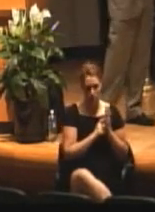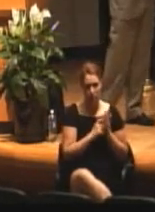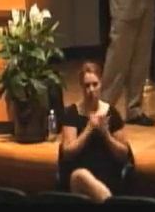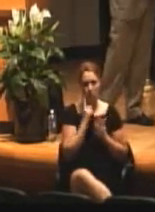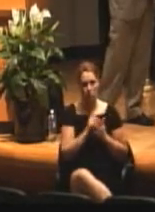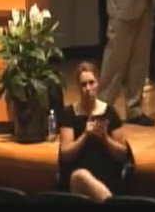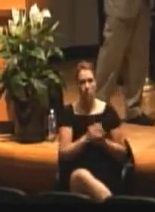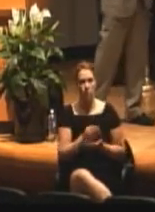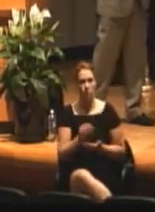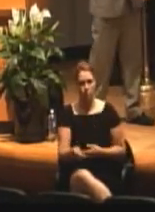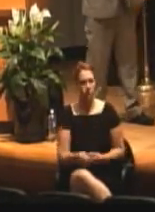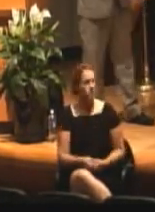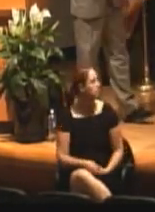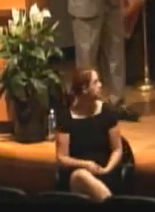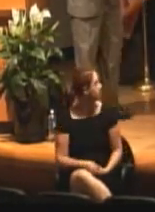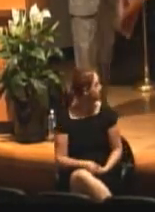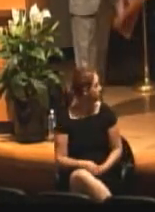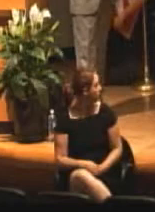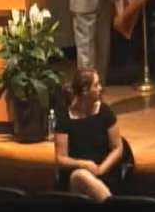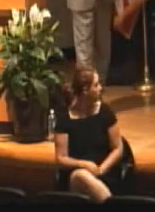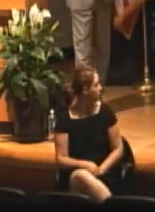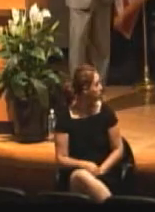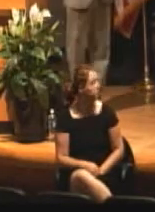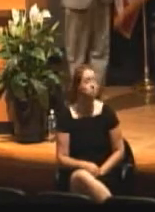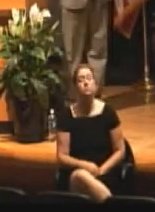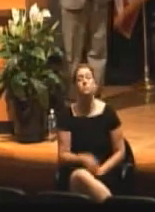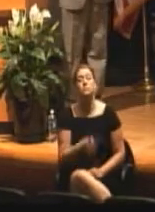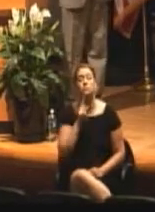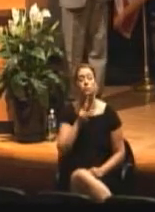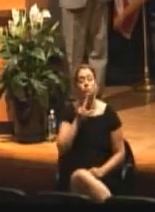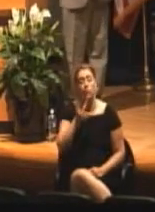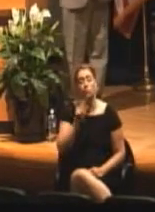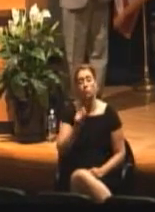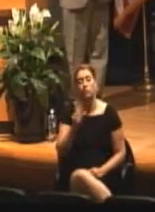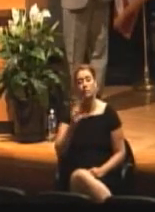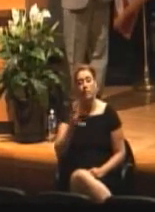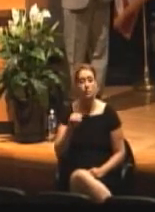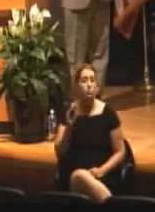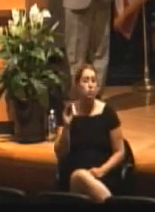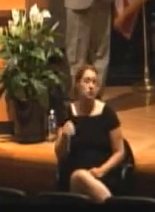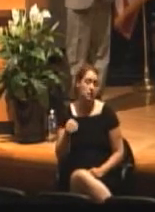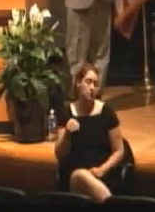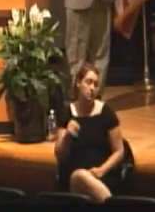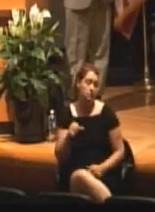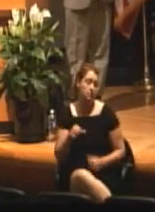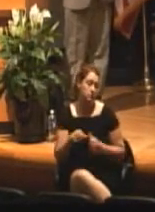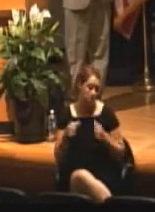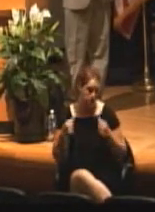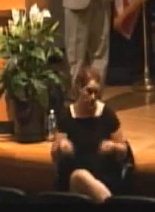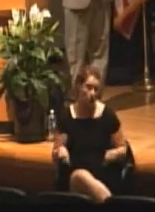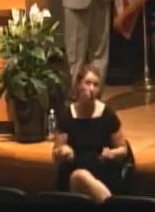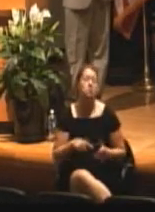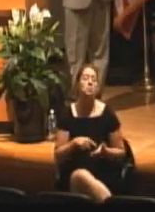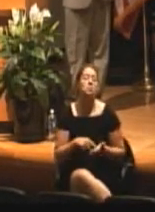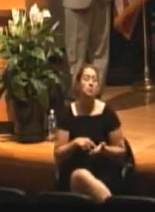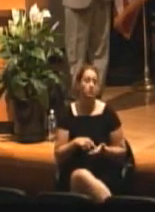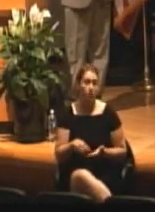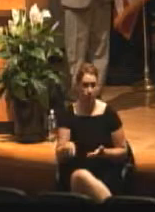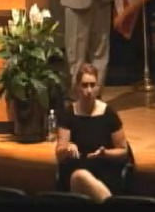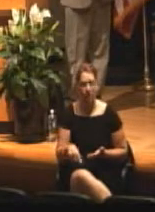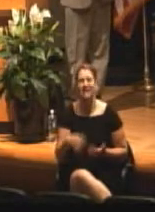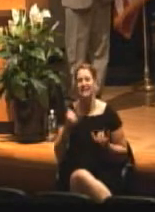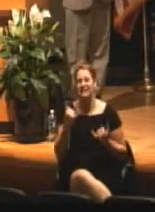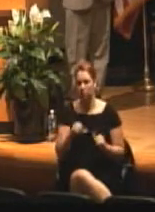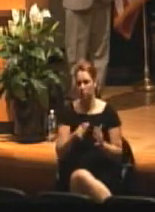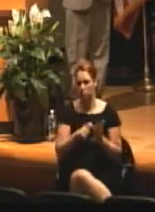loan that's still sitting there. It's a 3.5% down payment, still required under the